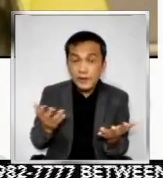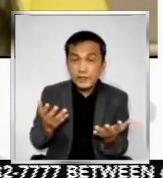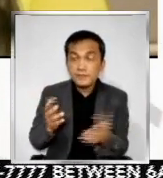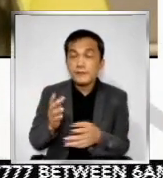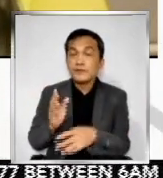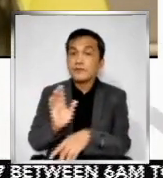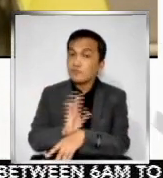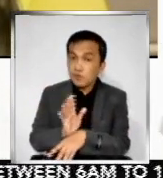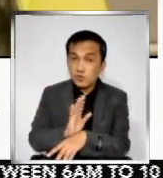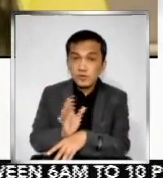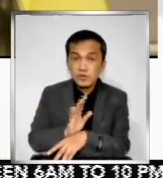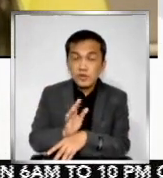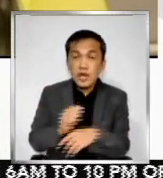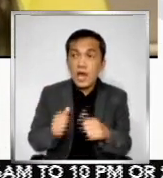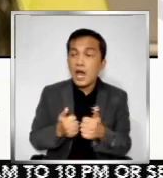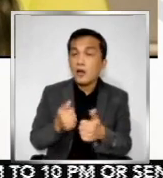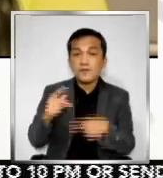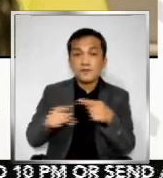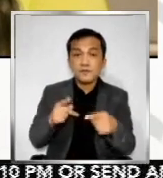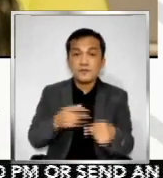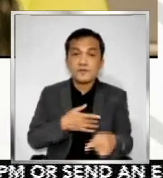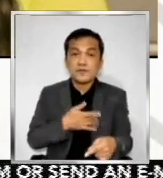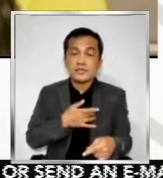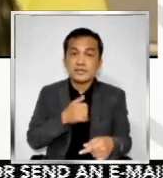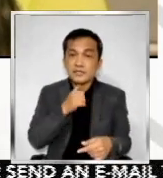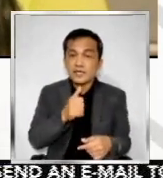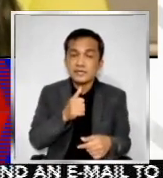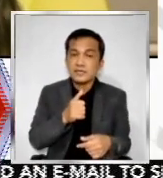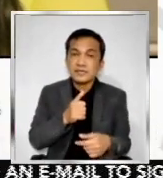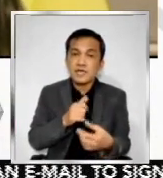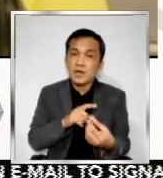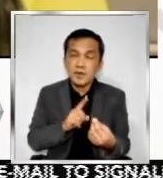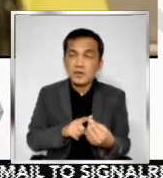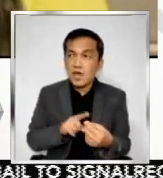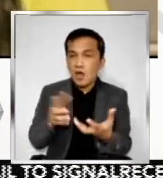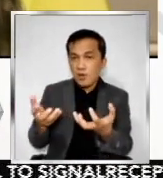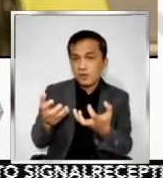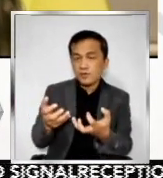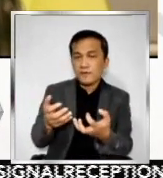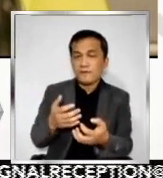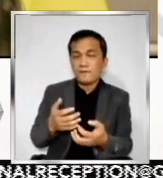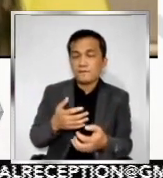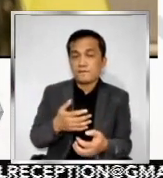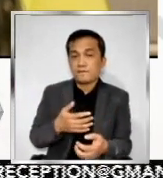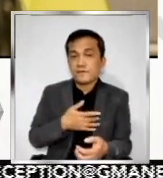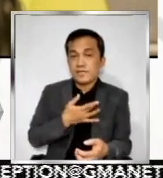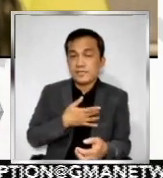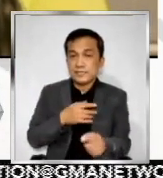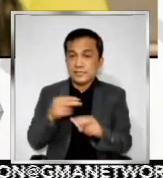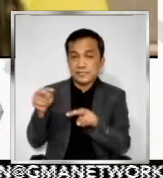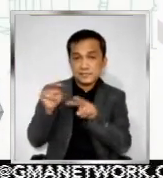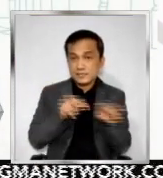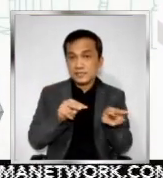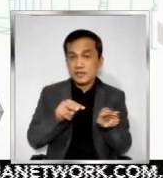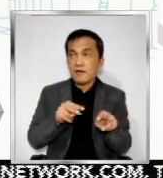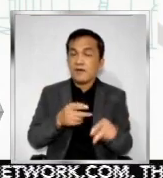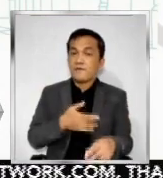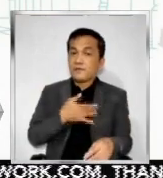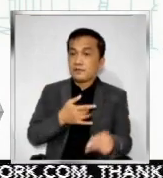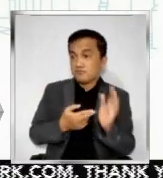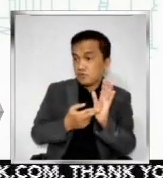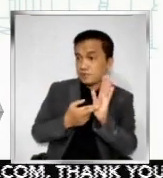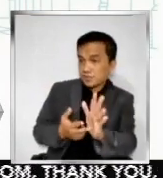help people feel not so alone. I want them to feel seen. I want them to feel represented. So that